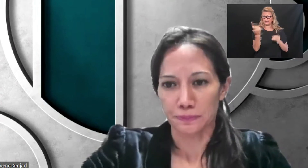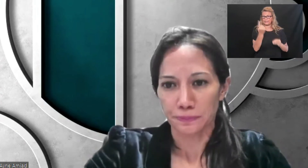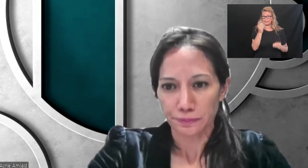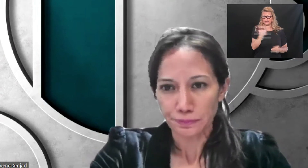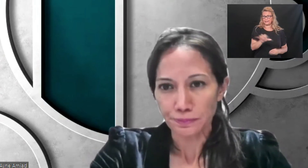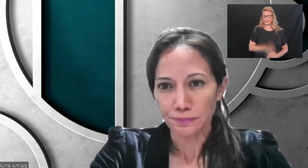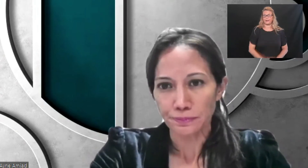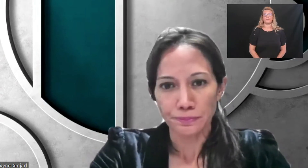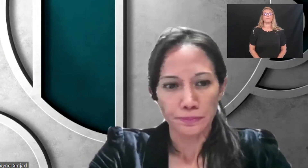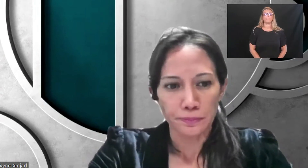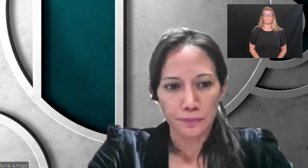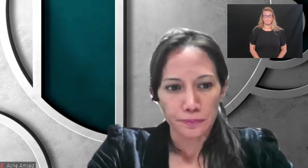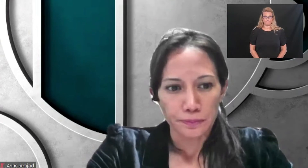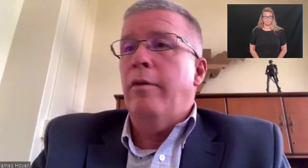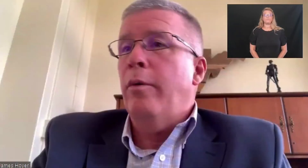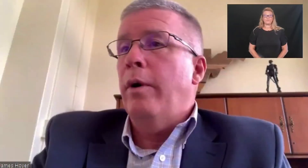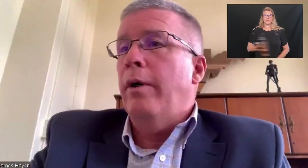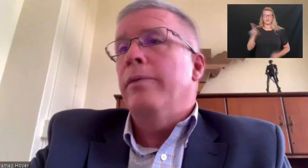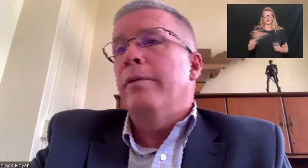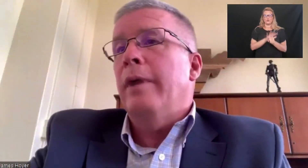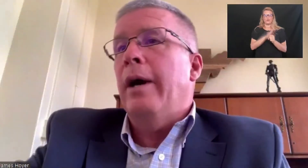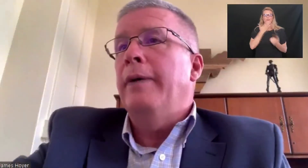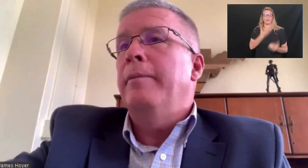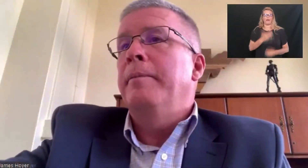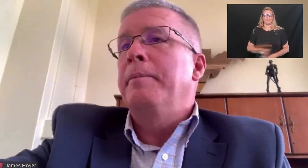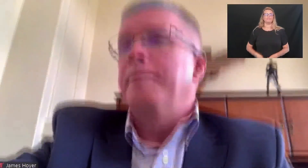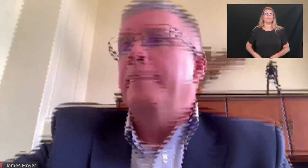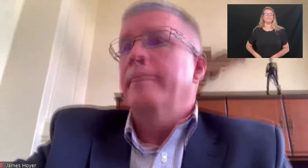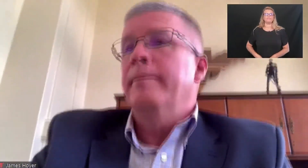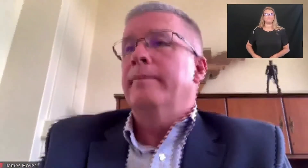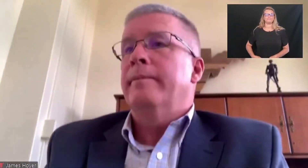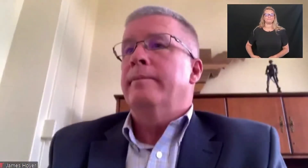that. No, I think you covered it well, Diane.